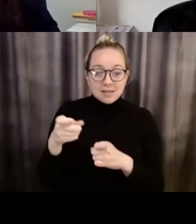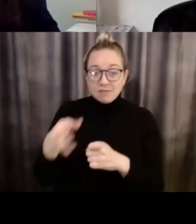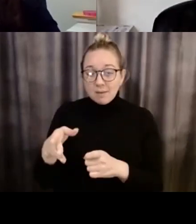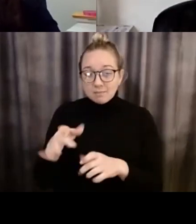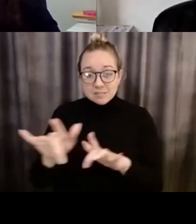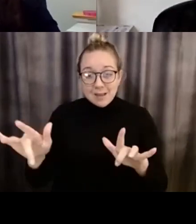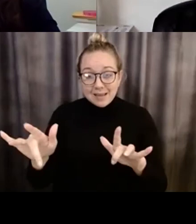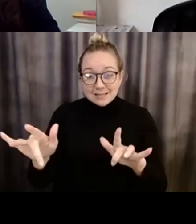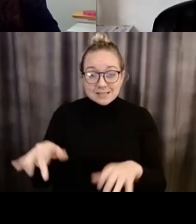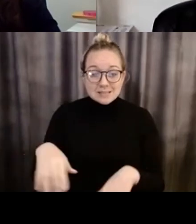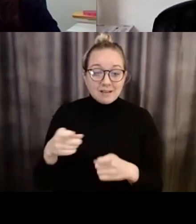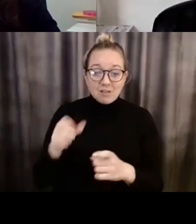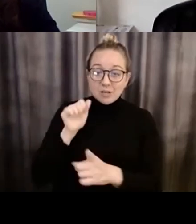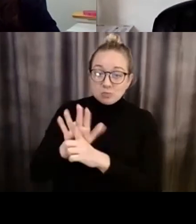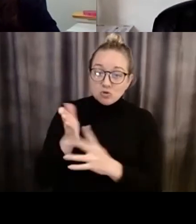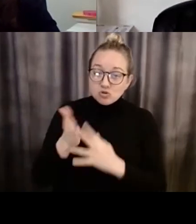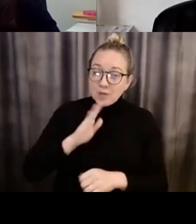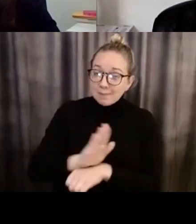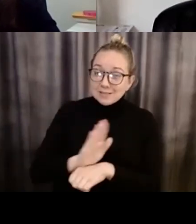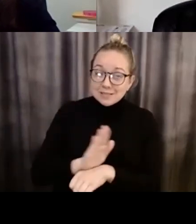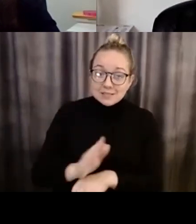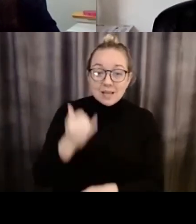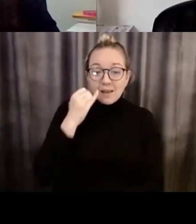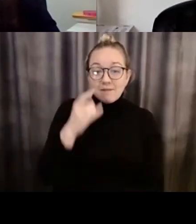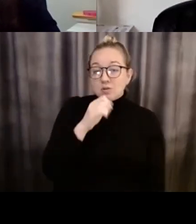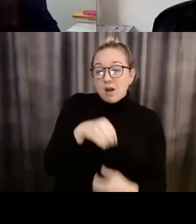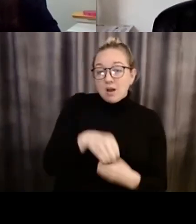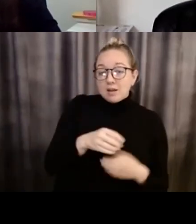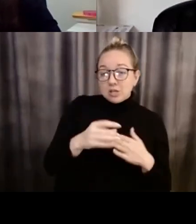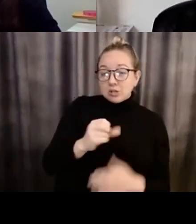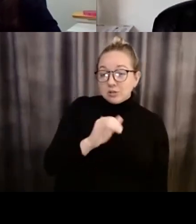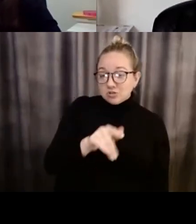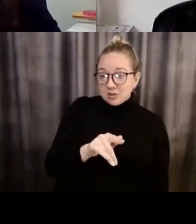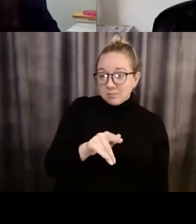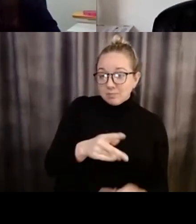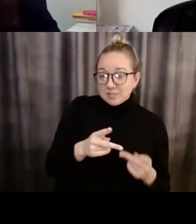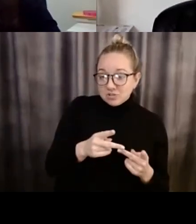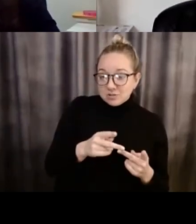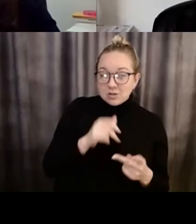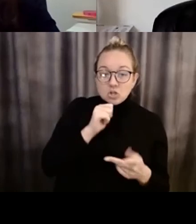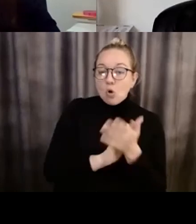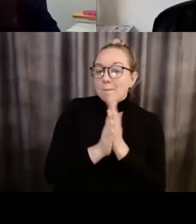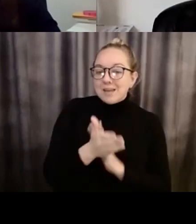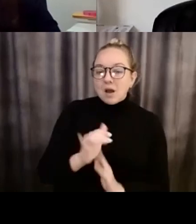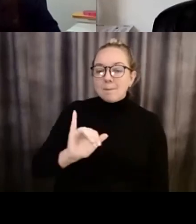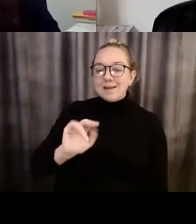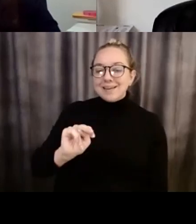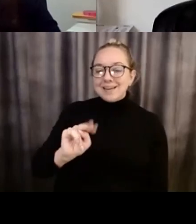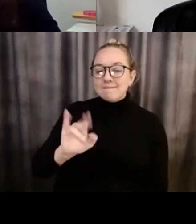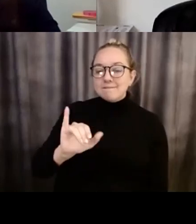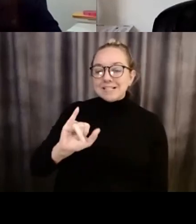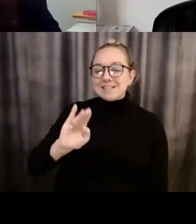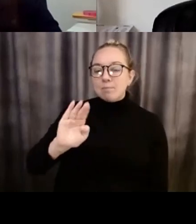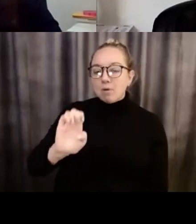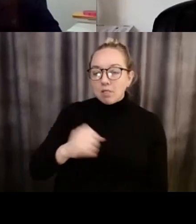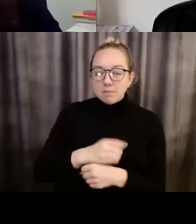much as I can. If you're not in a leadership position, do not become invisible. I mean, pandemic or not